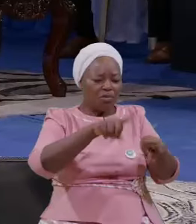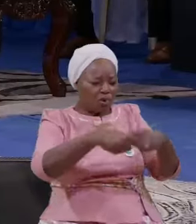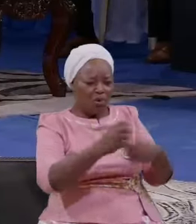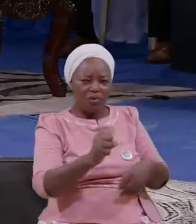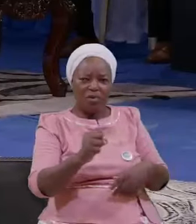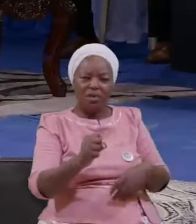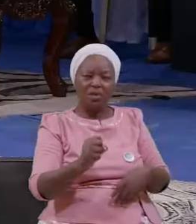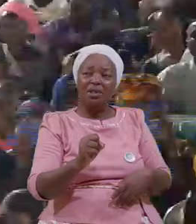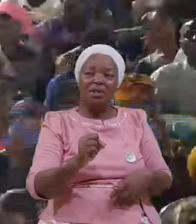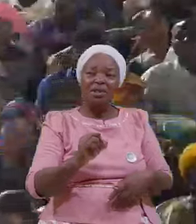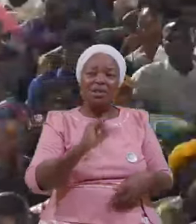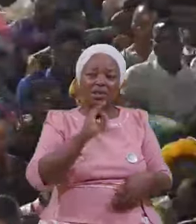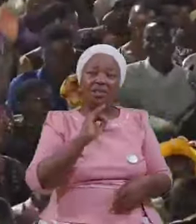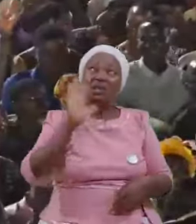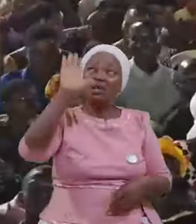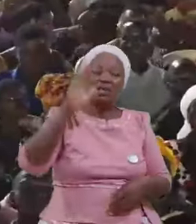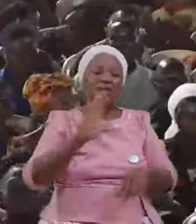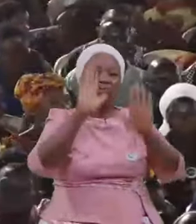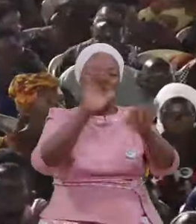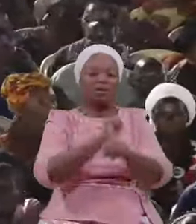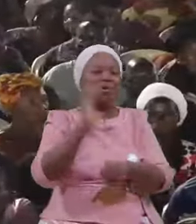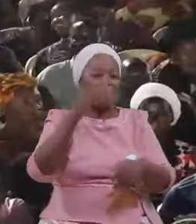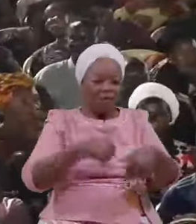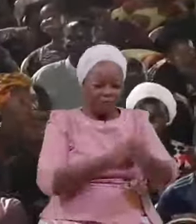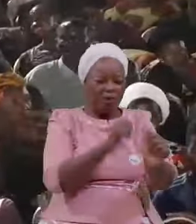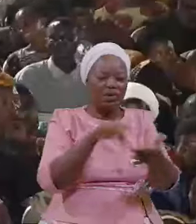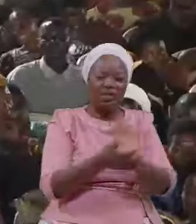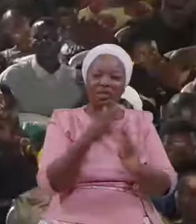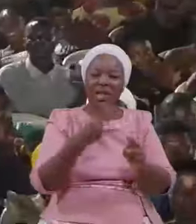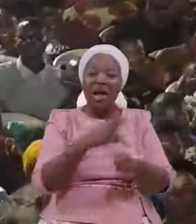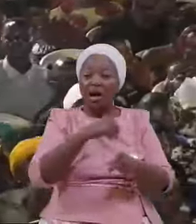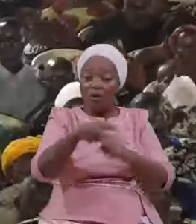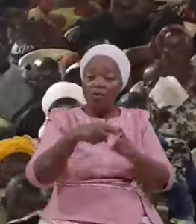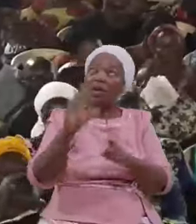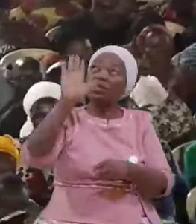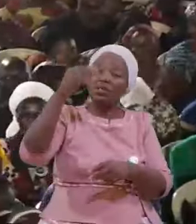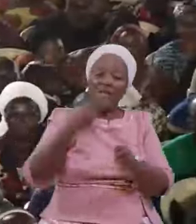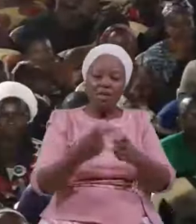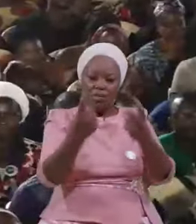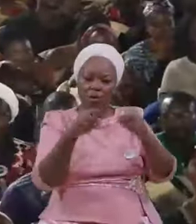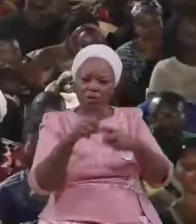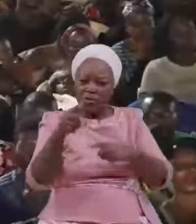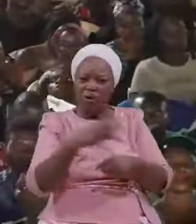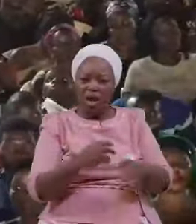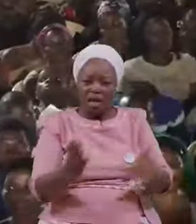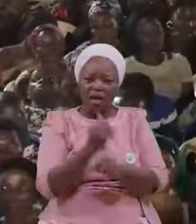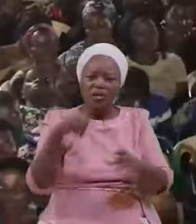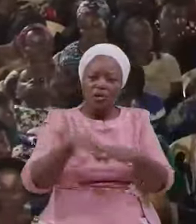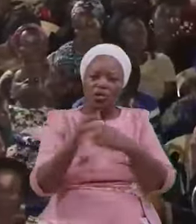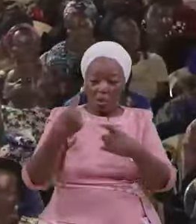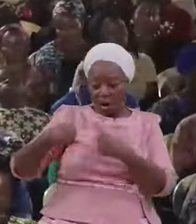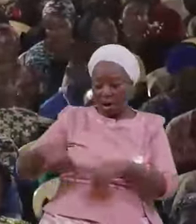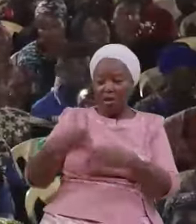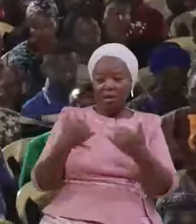miracle will follow. And when the name comes to you and gets to your heart tonight,